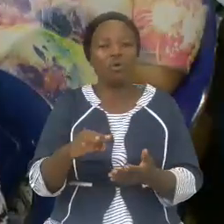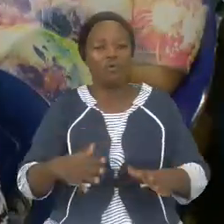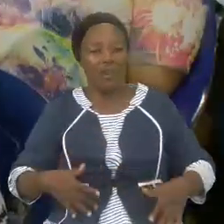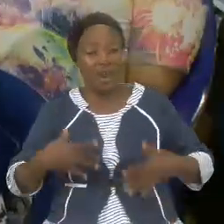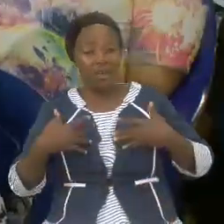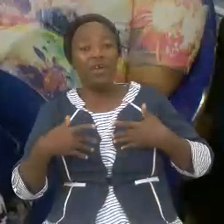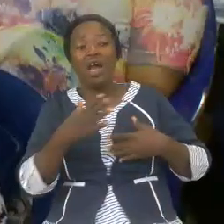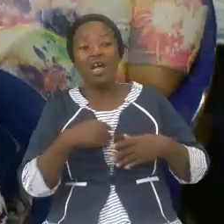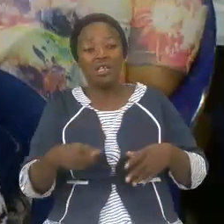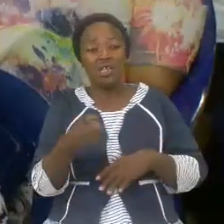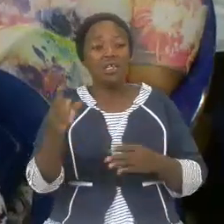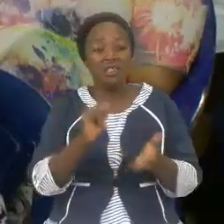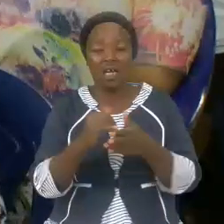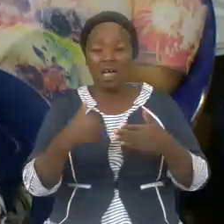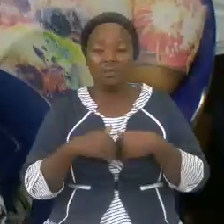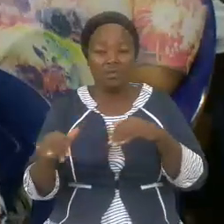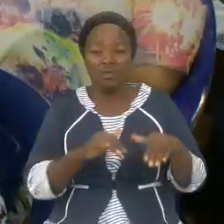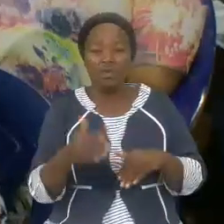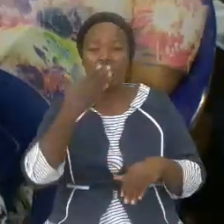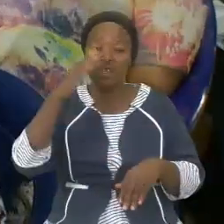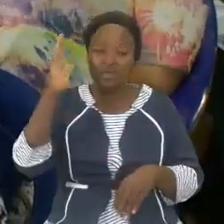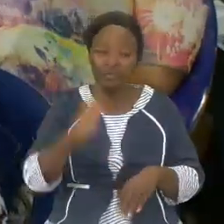and they that have done